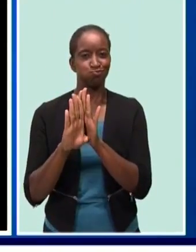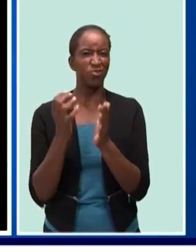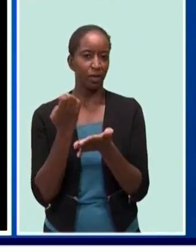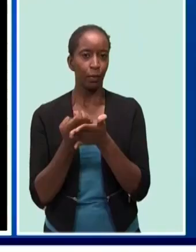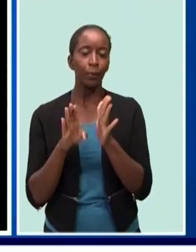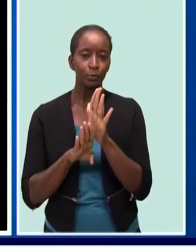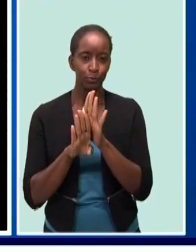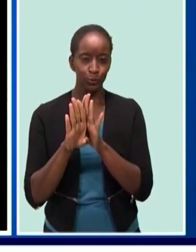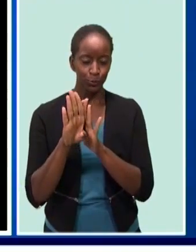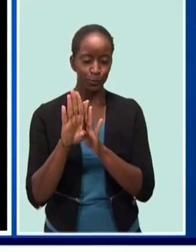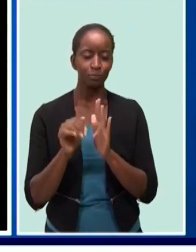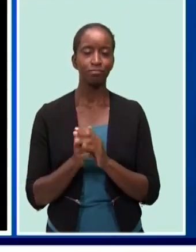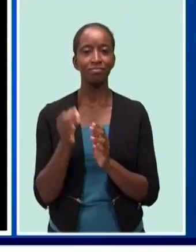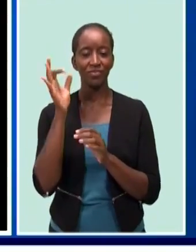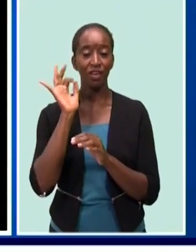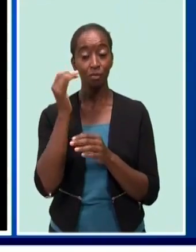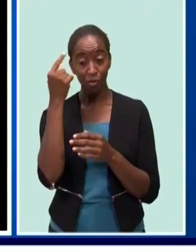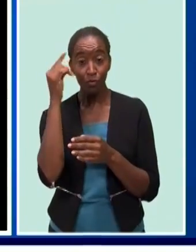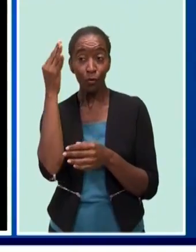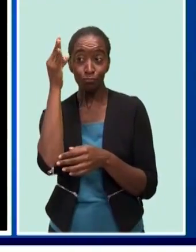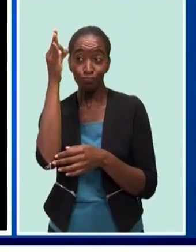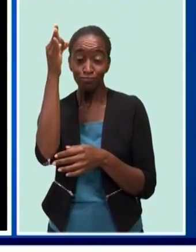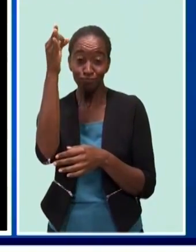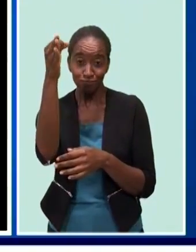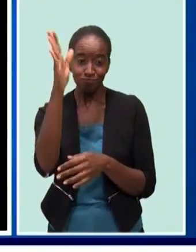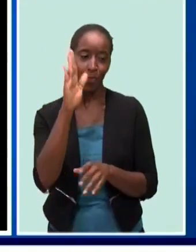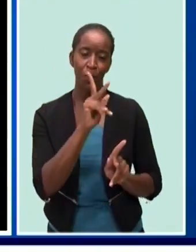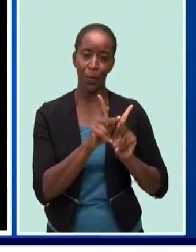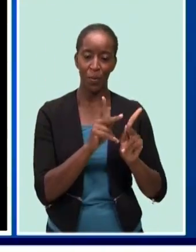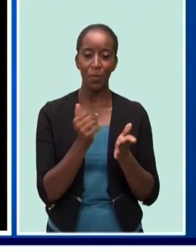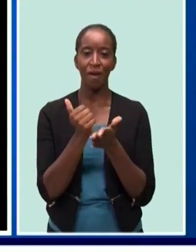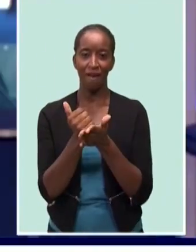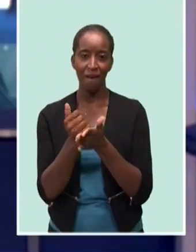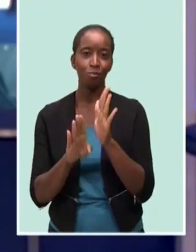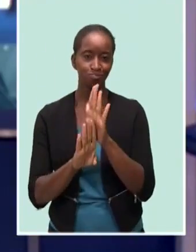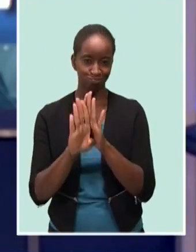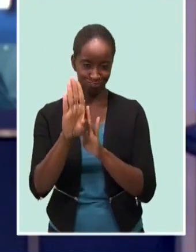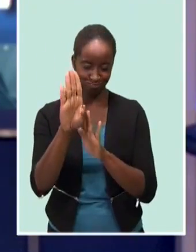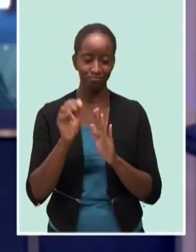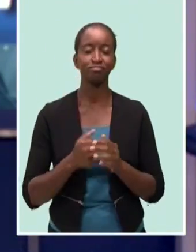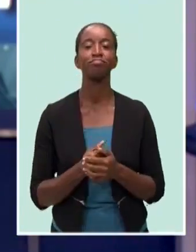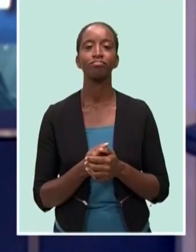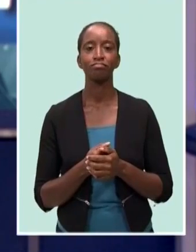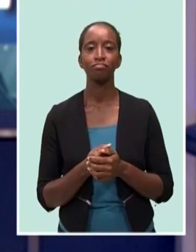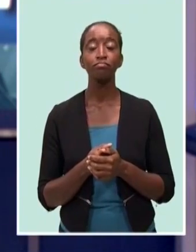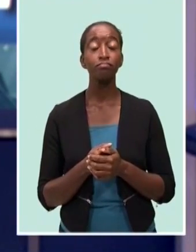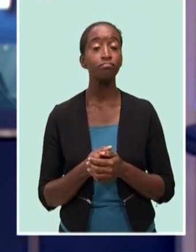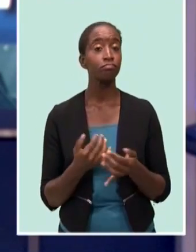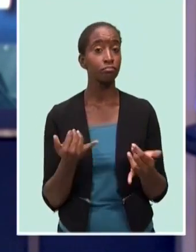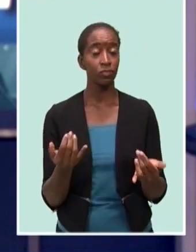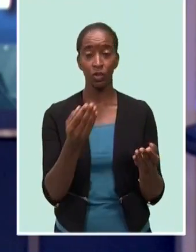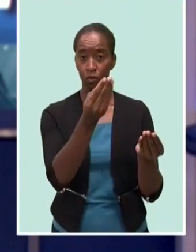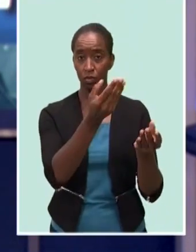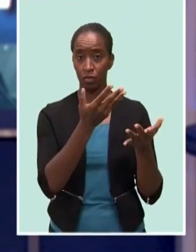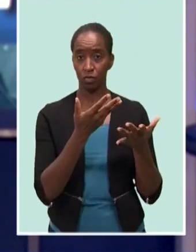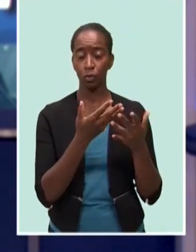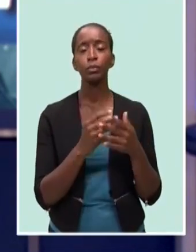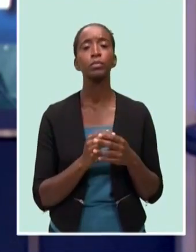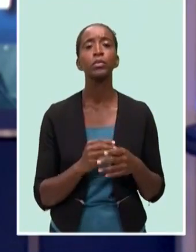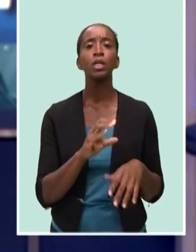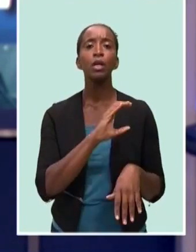are some of the biggest generators of return over the long run. Of course, we would love to see